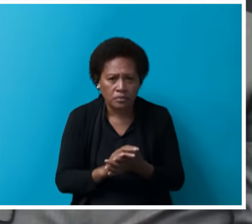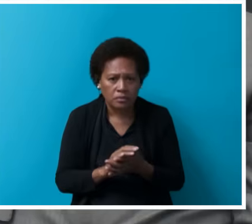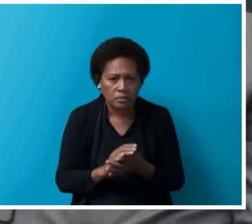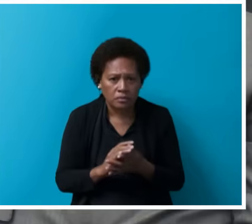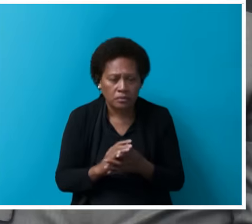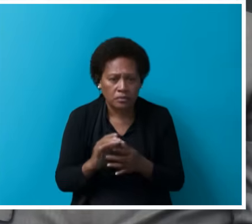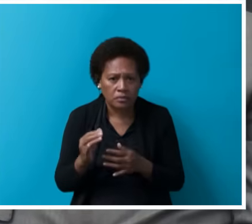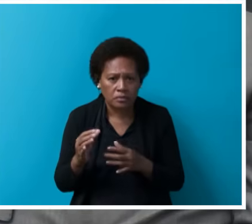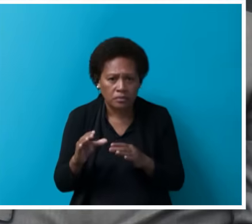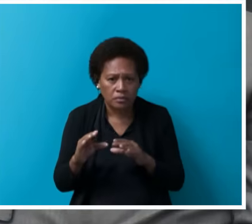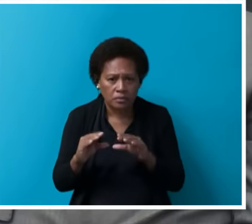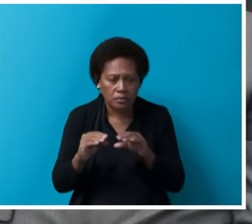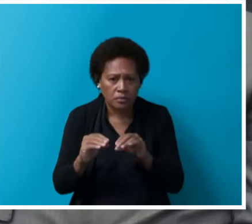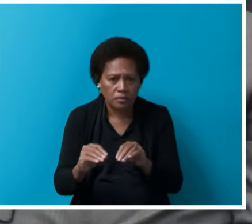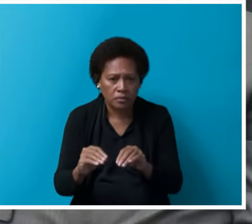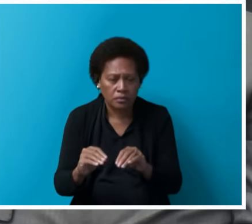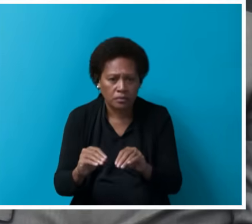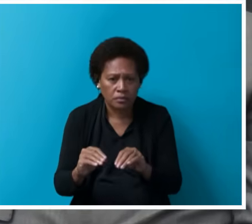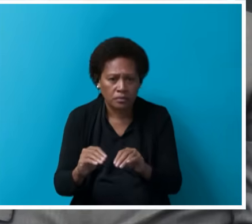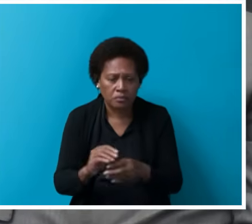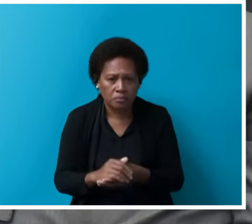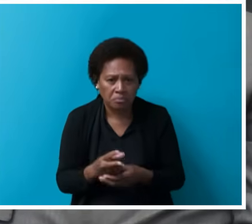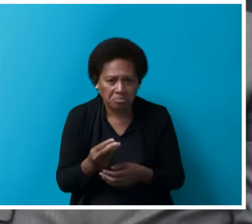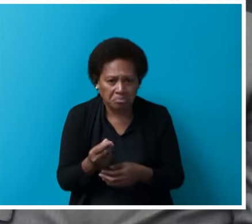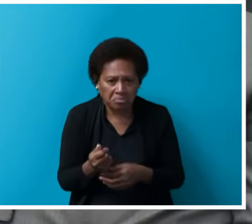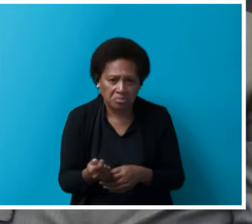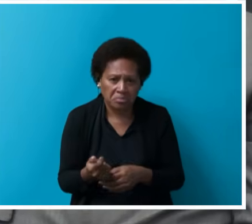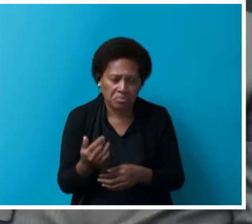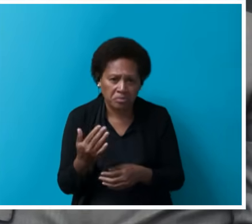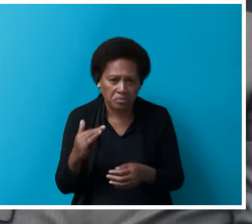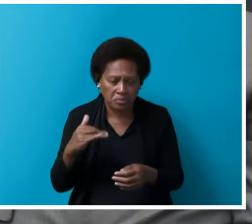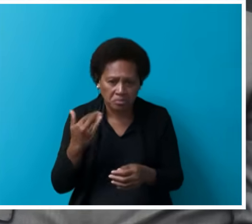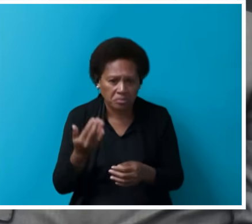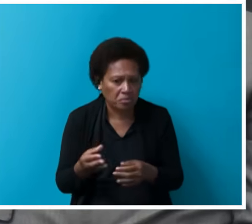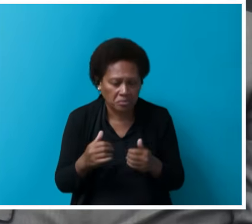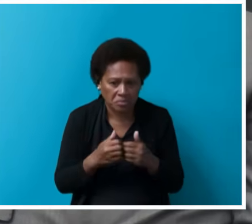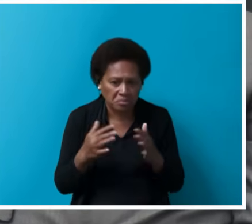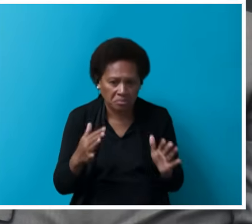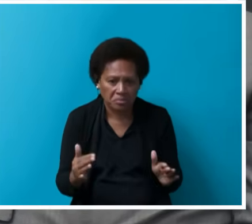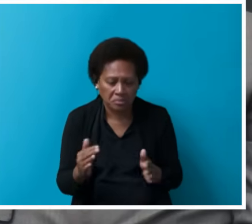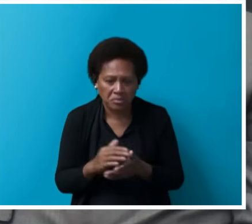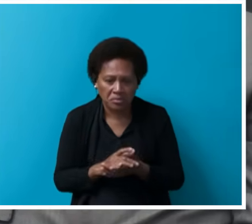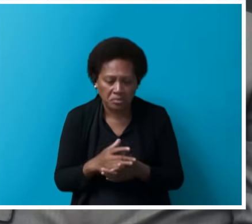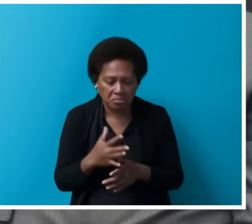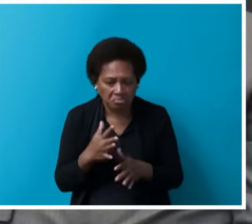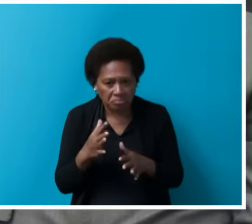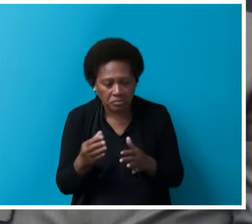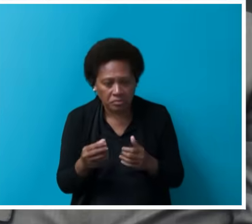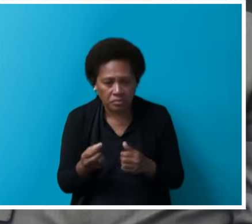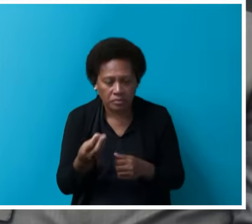pipeline. Some have started, some will start in the future, and that's the way to go. So we are actually looking at how we